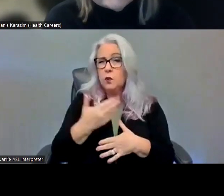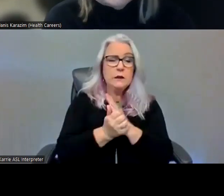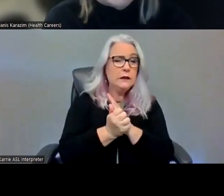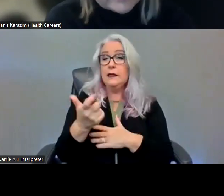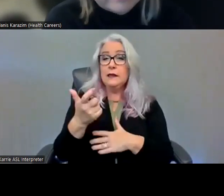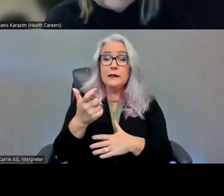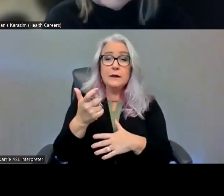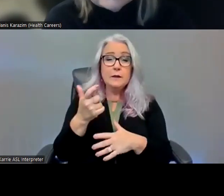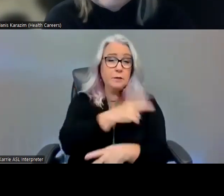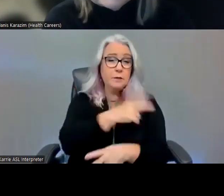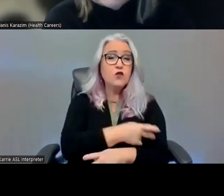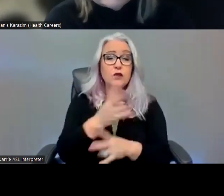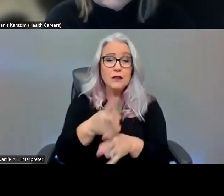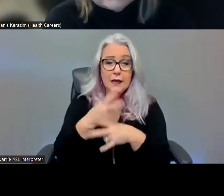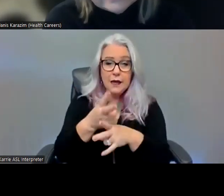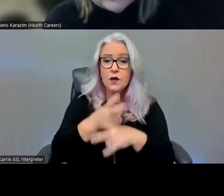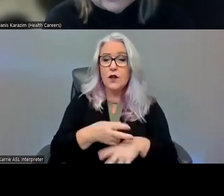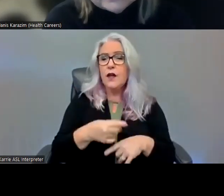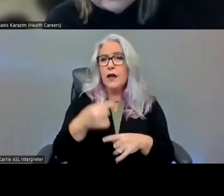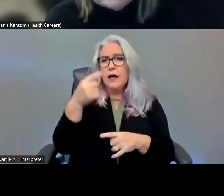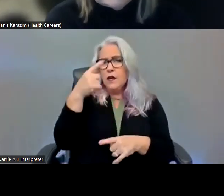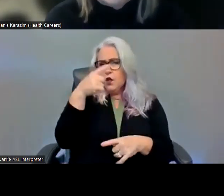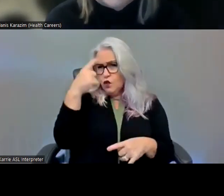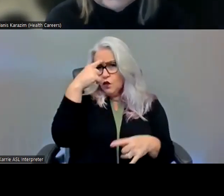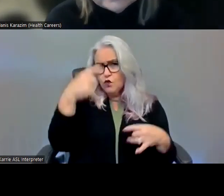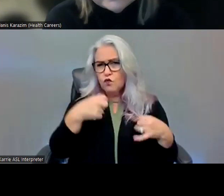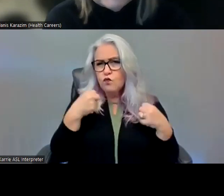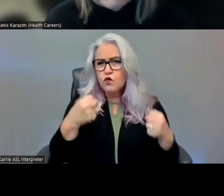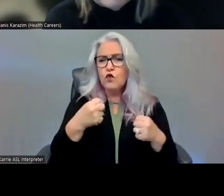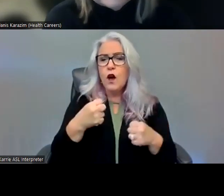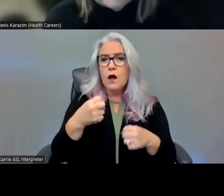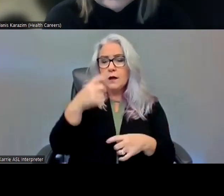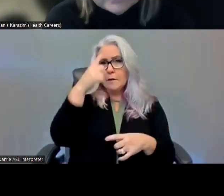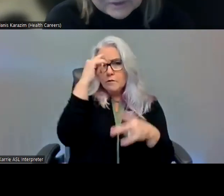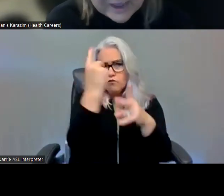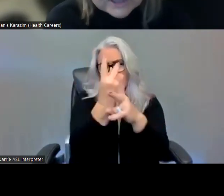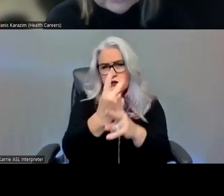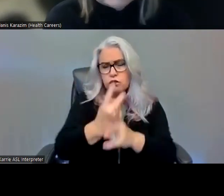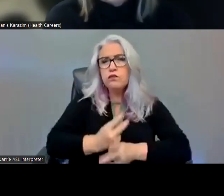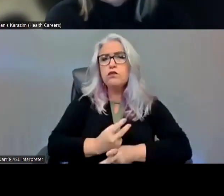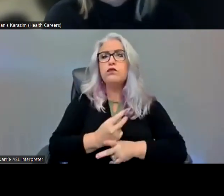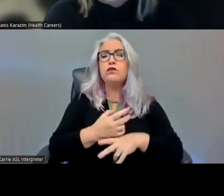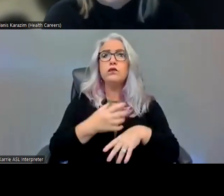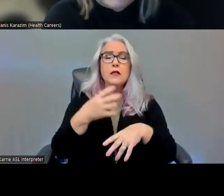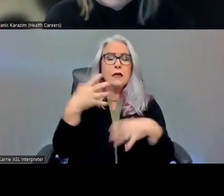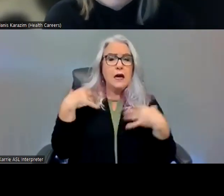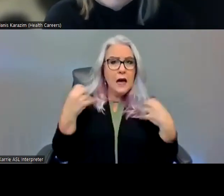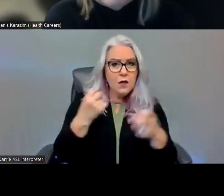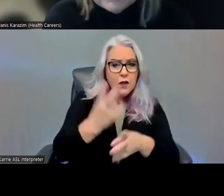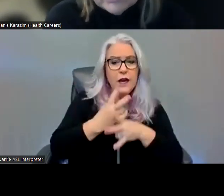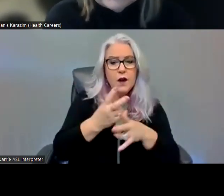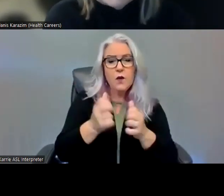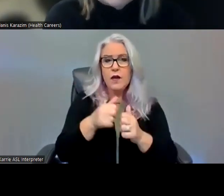thinking skills, problem solving skills, and attention to detail. When you're dealing with healthcare and patients,